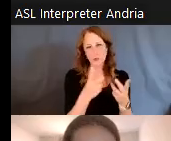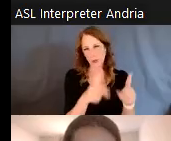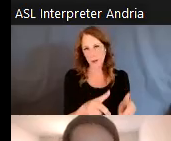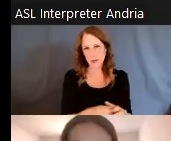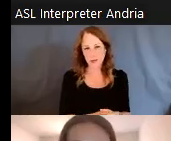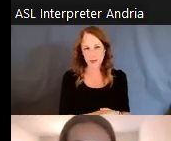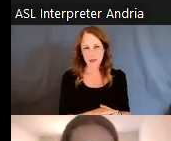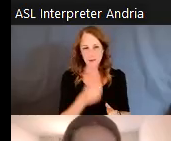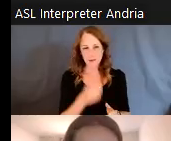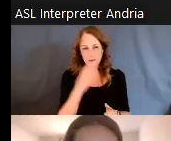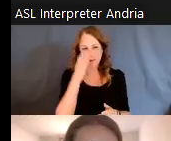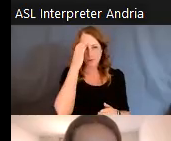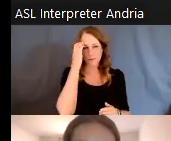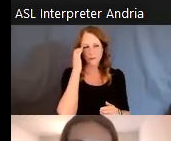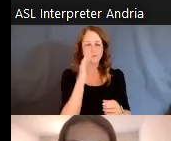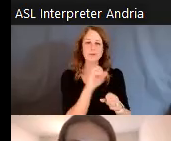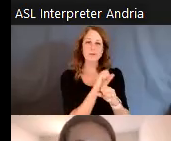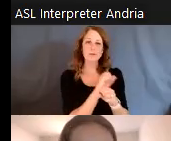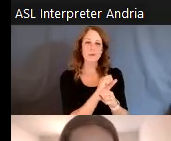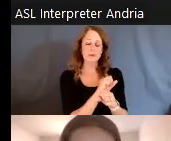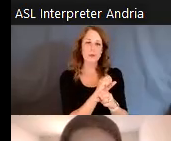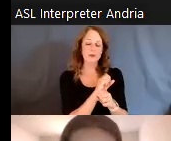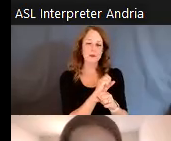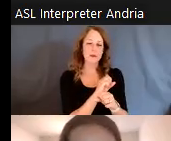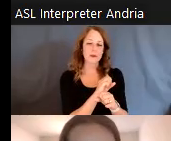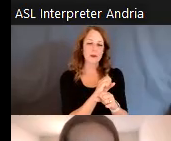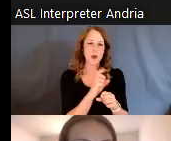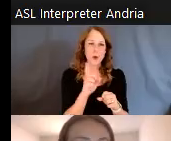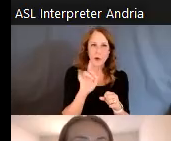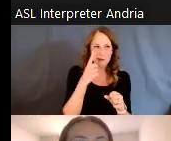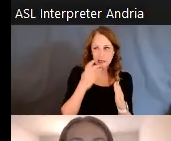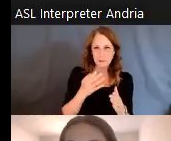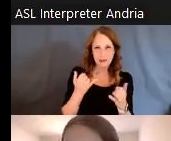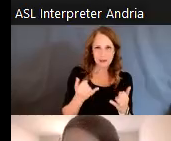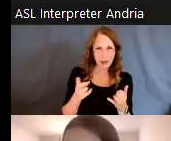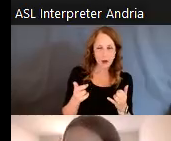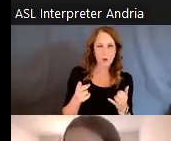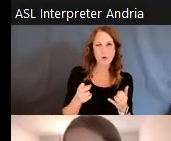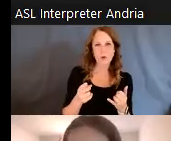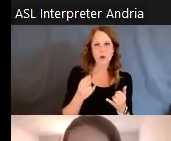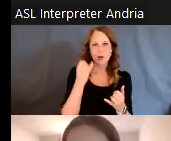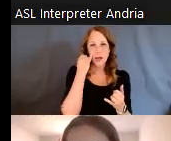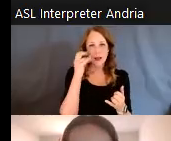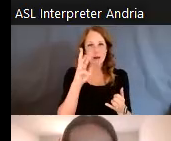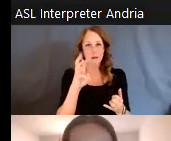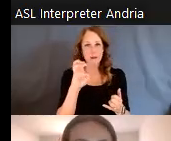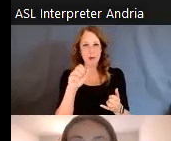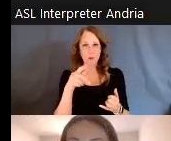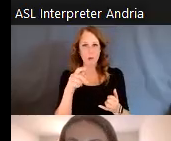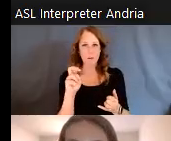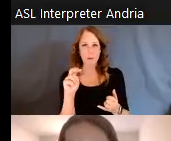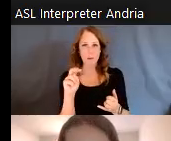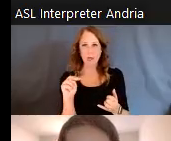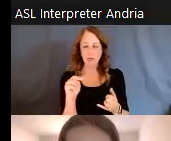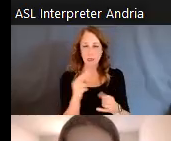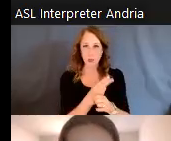Also working on identifying where the suspect is now, if a weapon was used, the